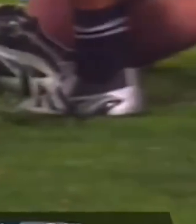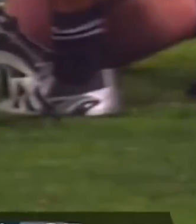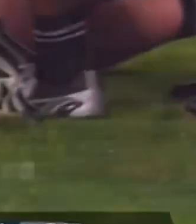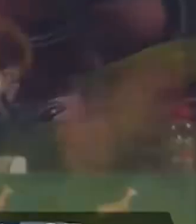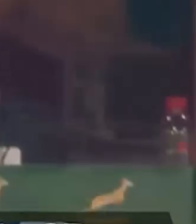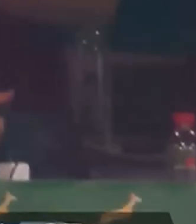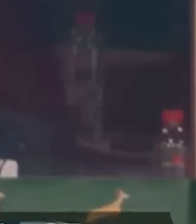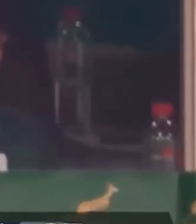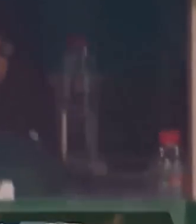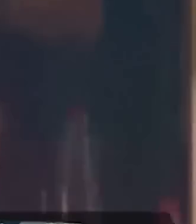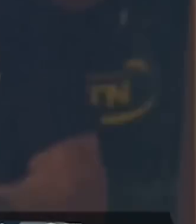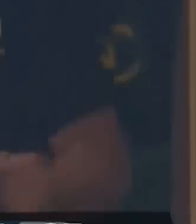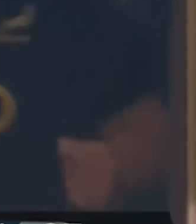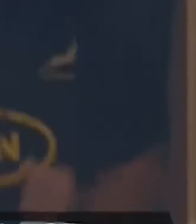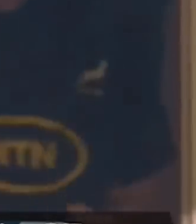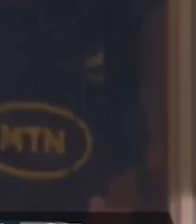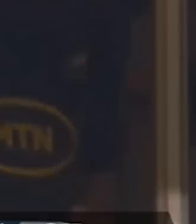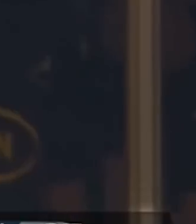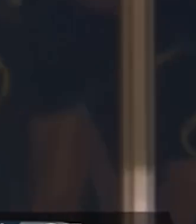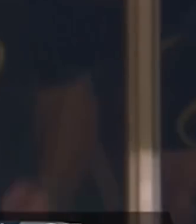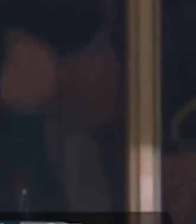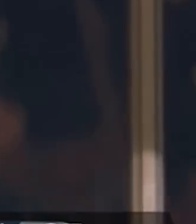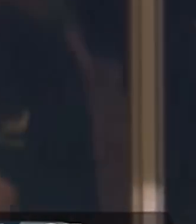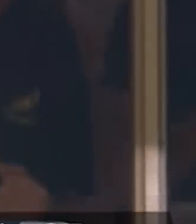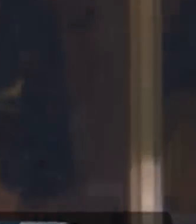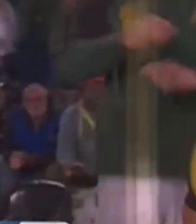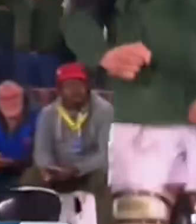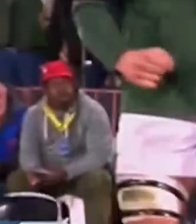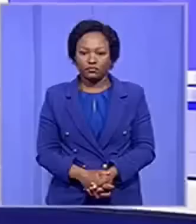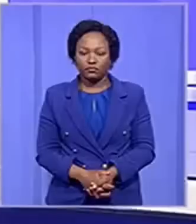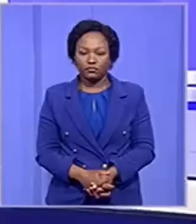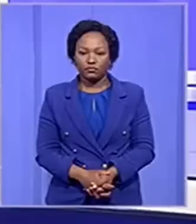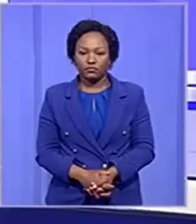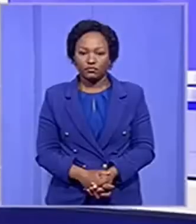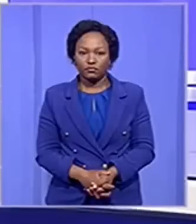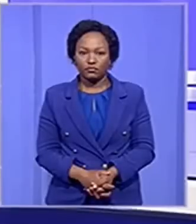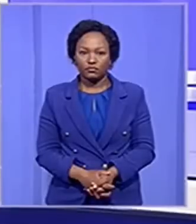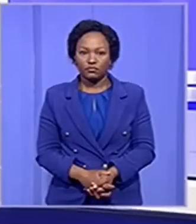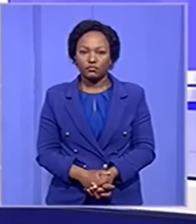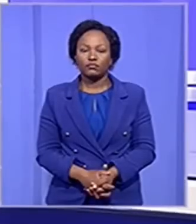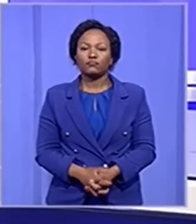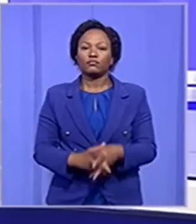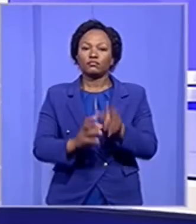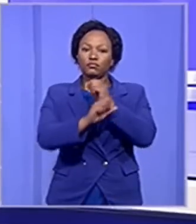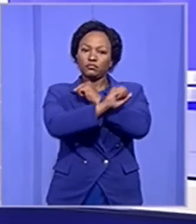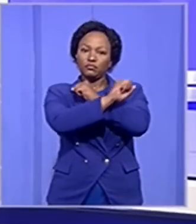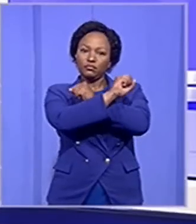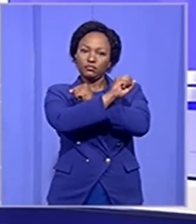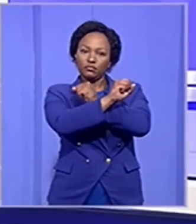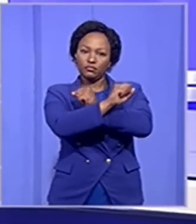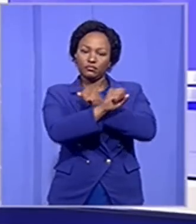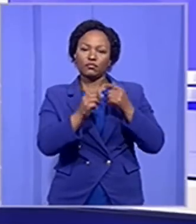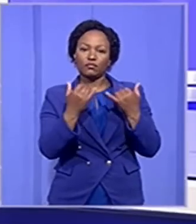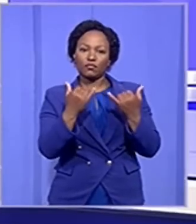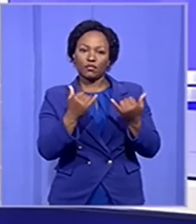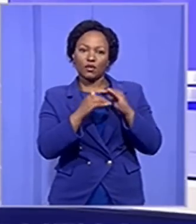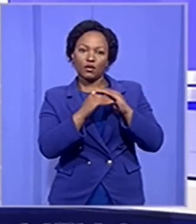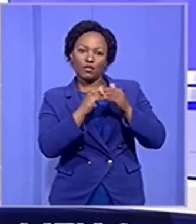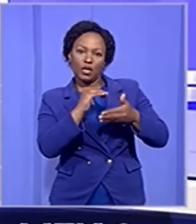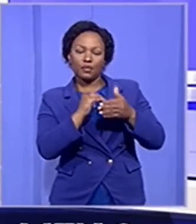bosupa ka kwa ditlhakoreng la New Zealand. Orlando Pirates e sireletsang bosimega